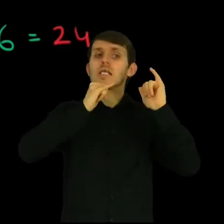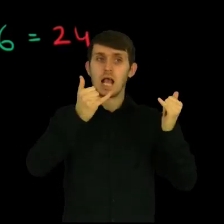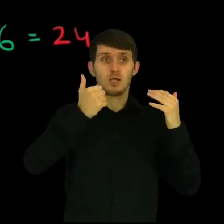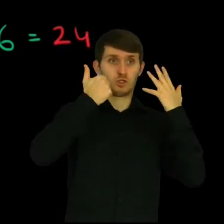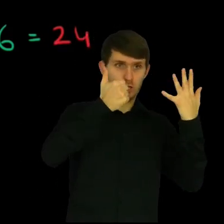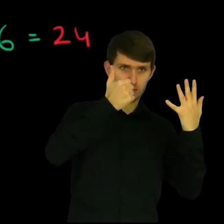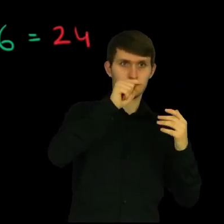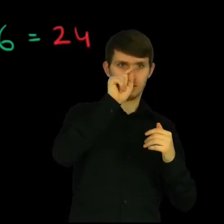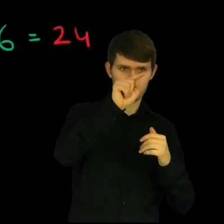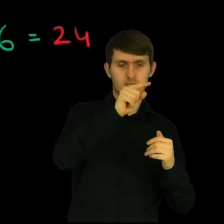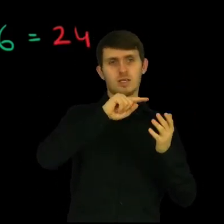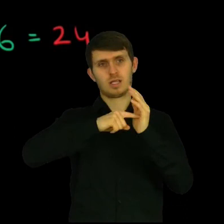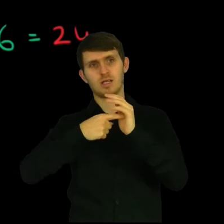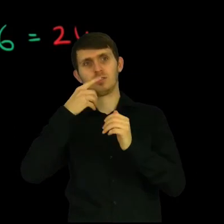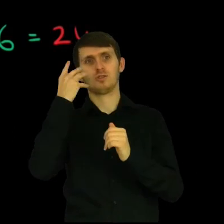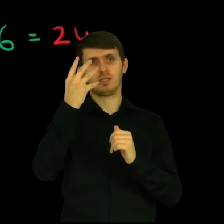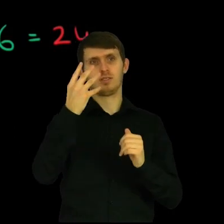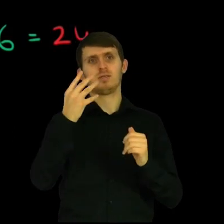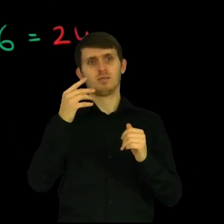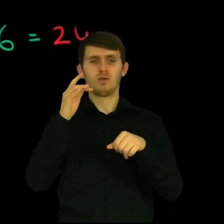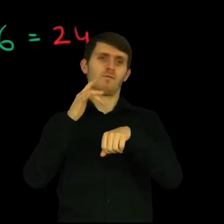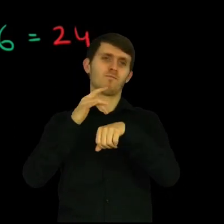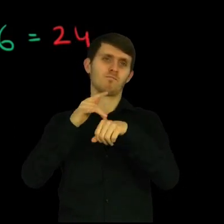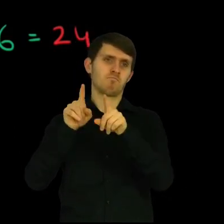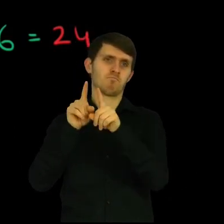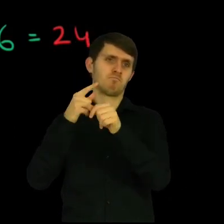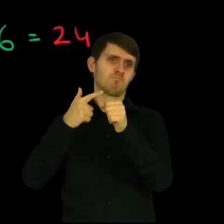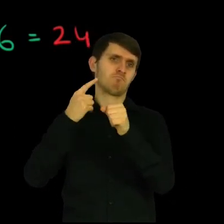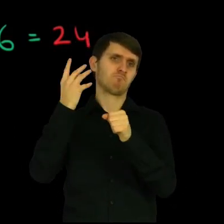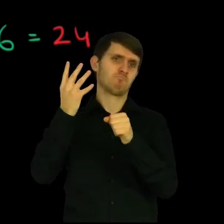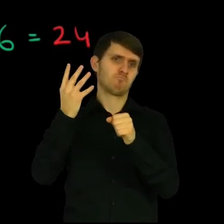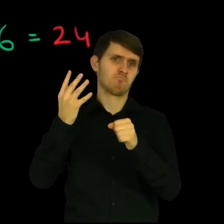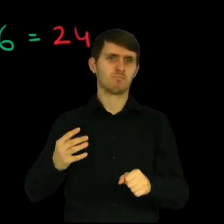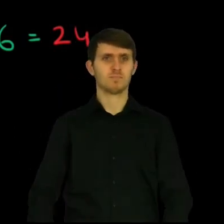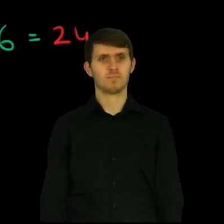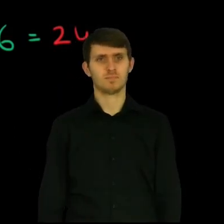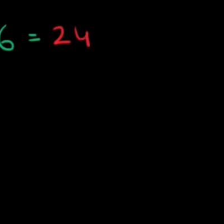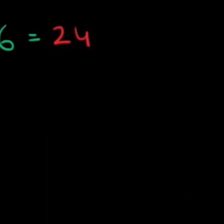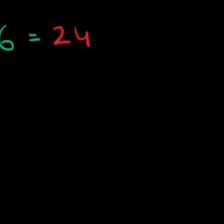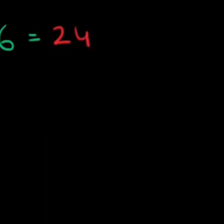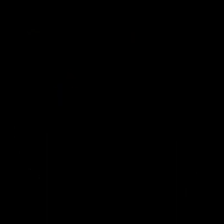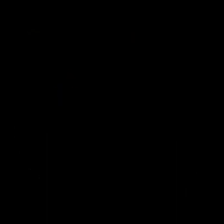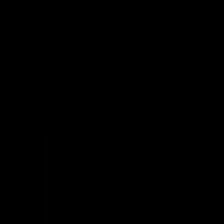6 times 4 is equal to 24.